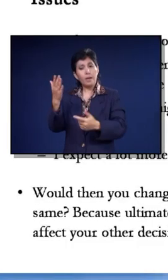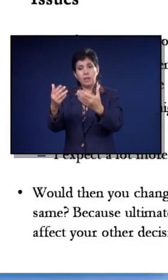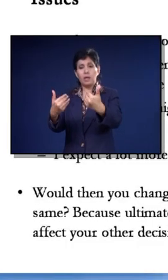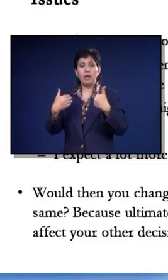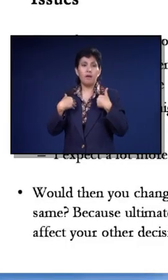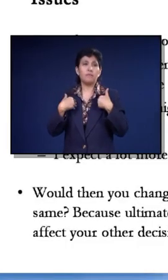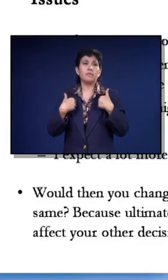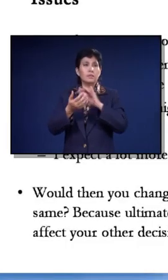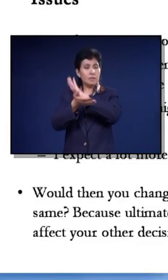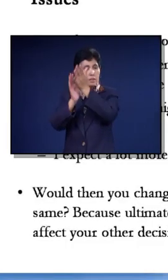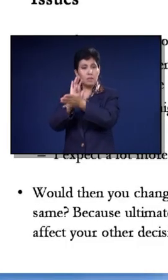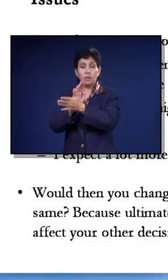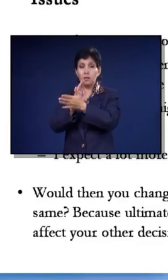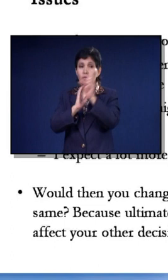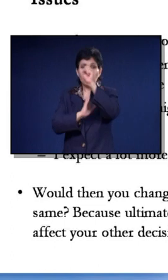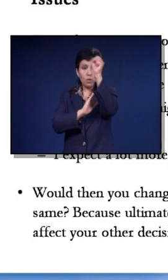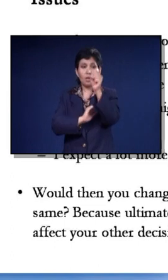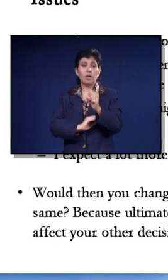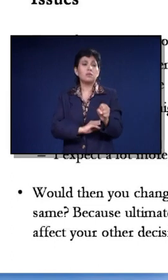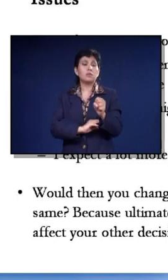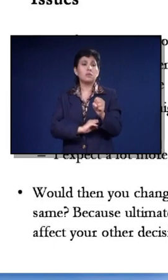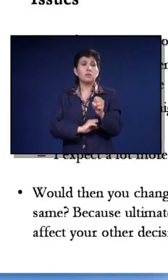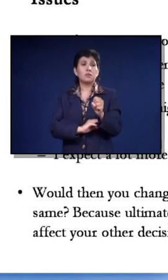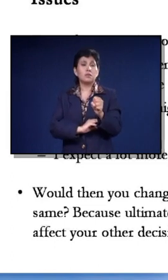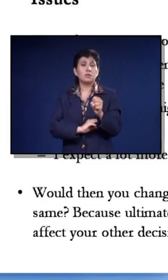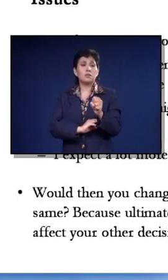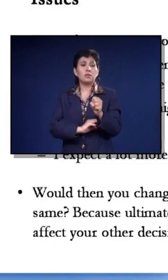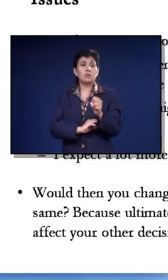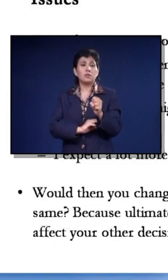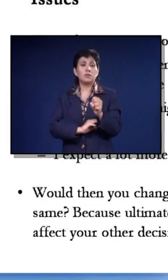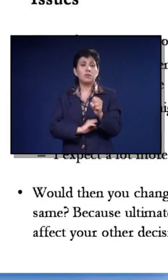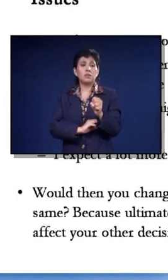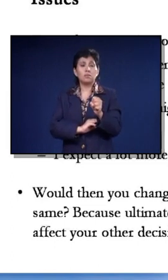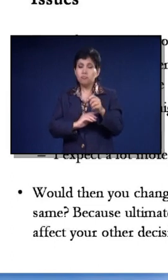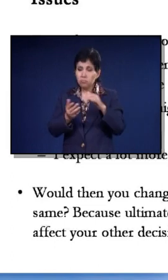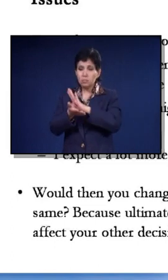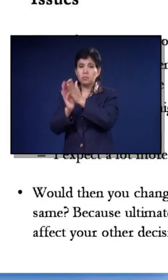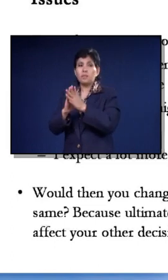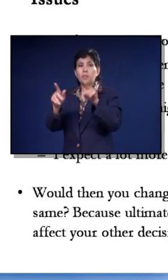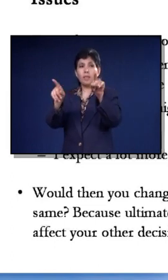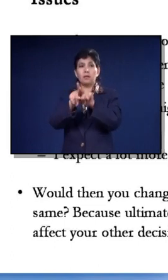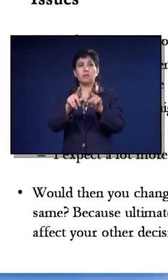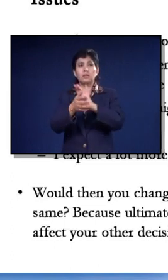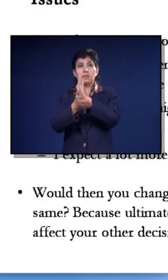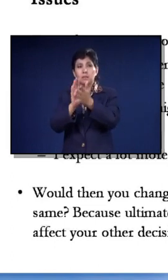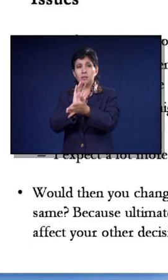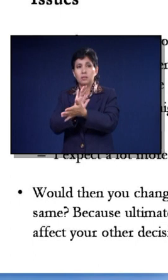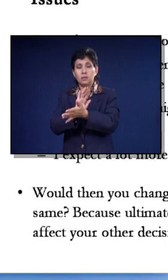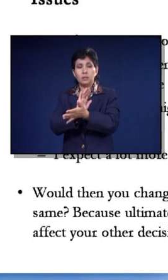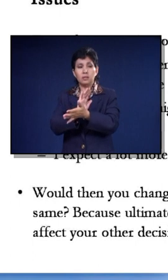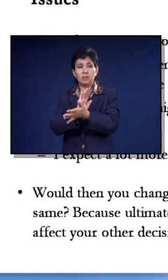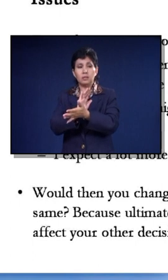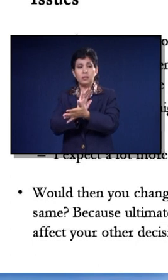they have. So the question is, would you then change your schemas or remain the same? Because ultimately,